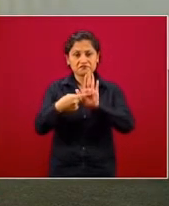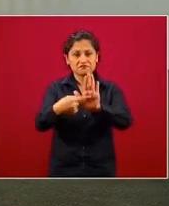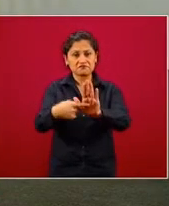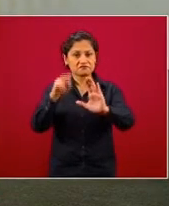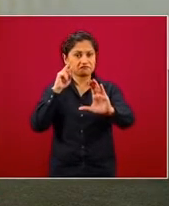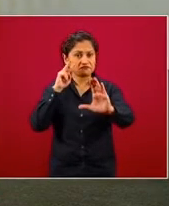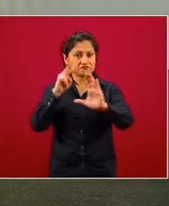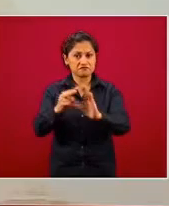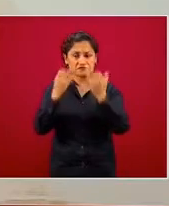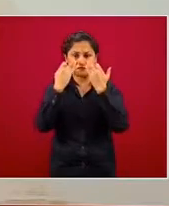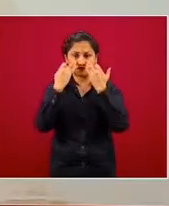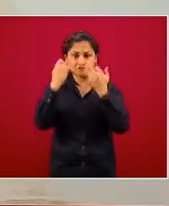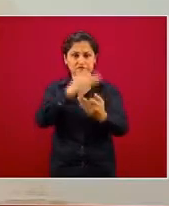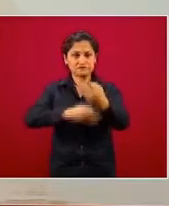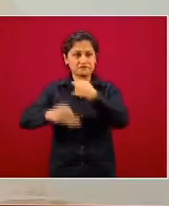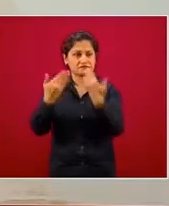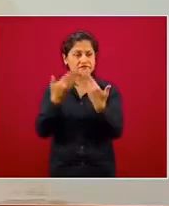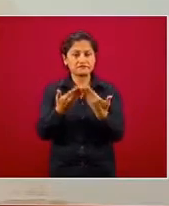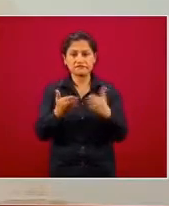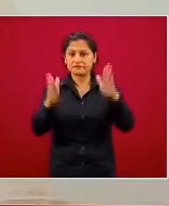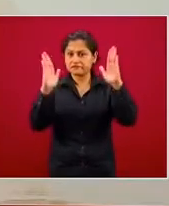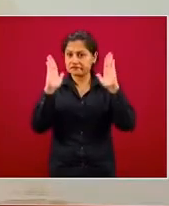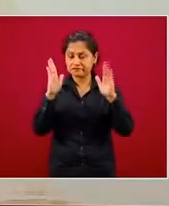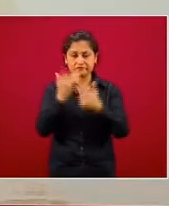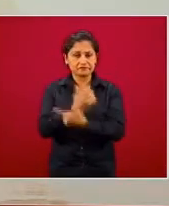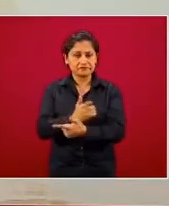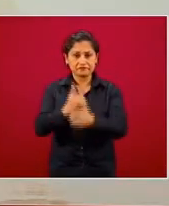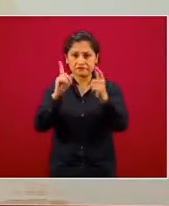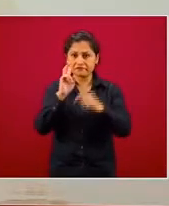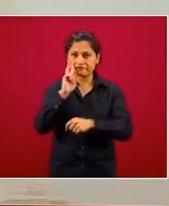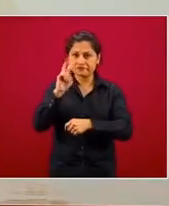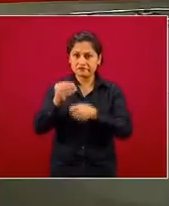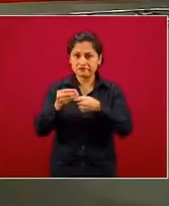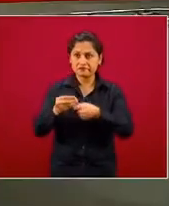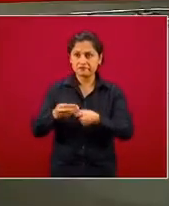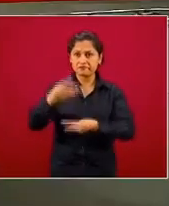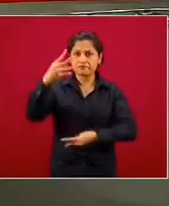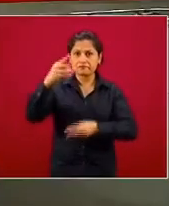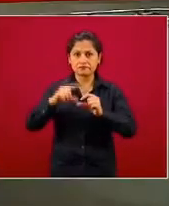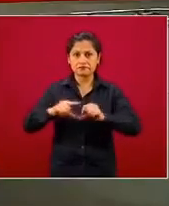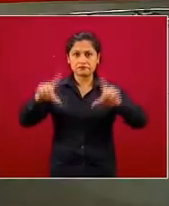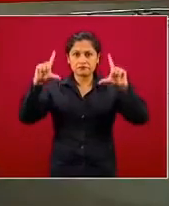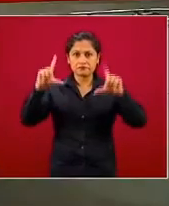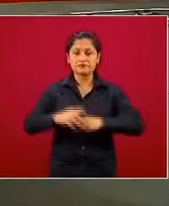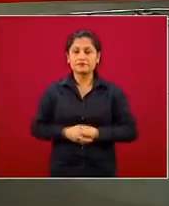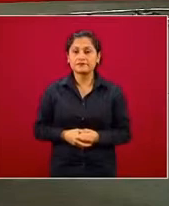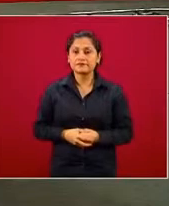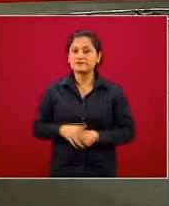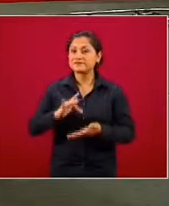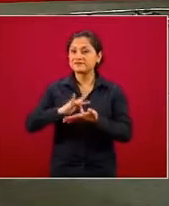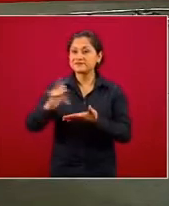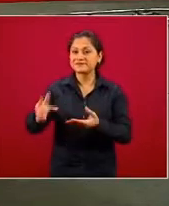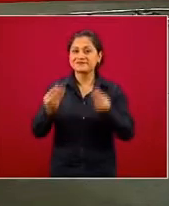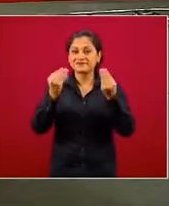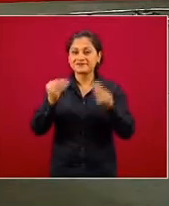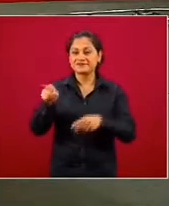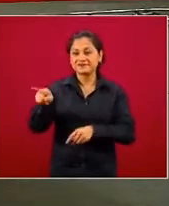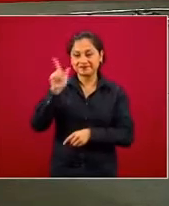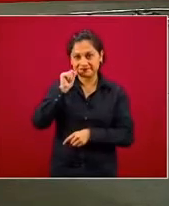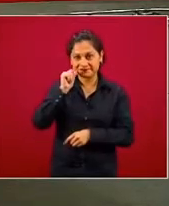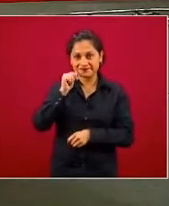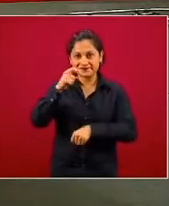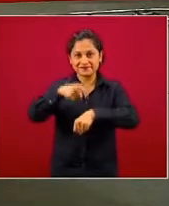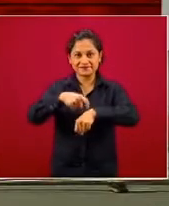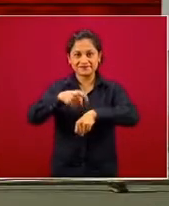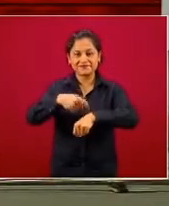and transparente, openly. clara, This is abierta, open for y anyone todos who pueden wants to entrar y check it out. consultar los datos Thank sin you ningún very problema. much. Muchas It's 8 gracias. o'clock Quedará pendiente, son las